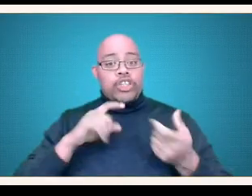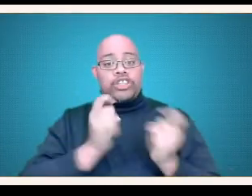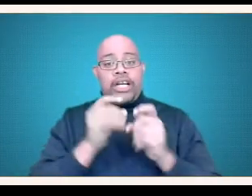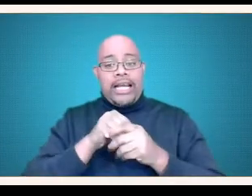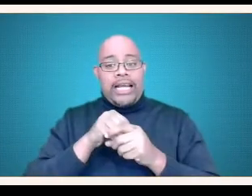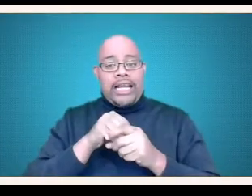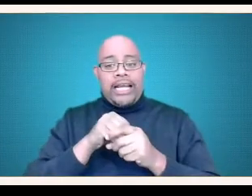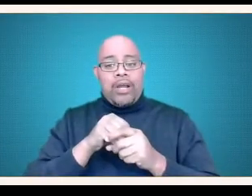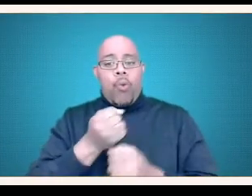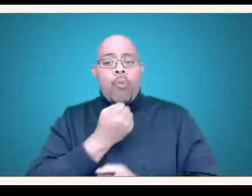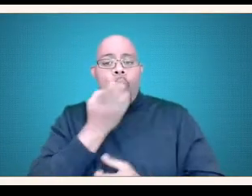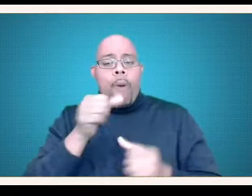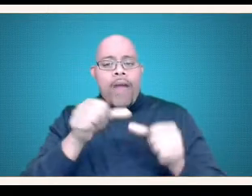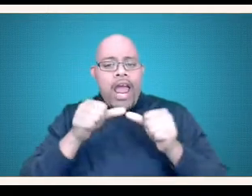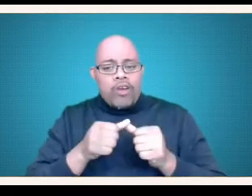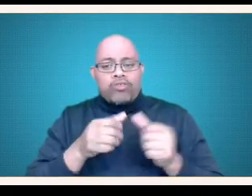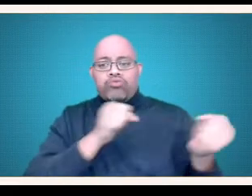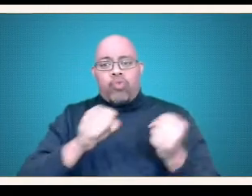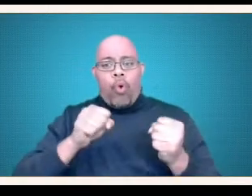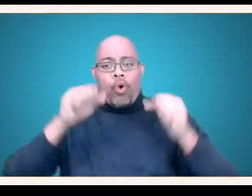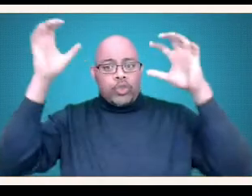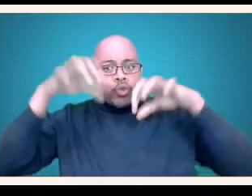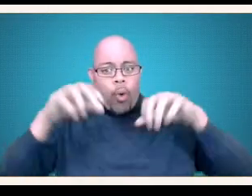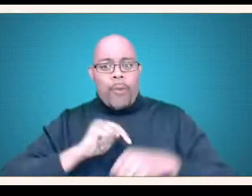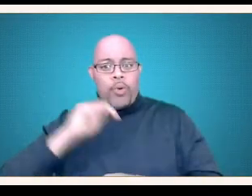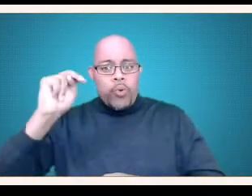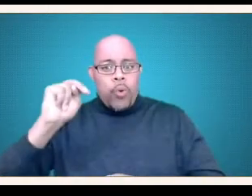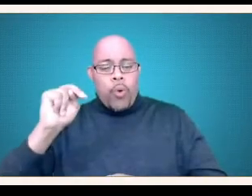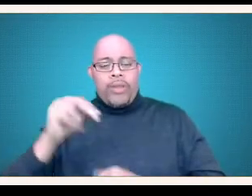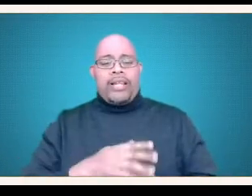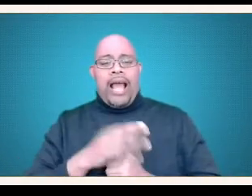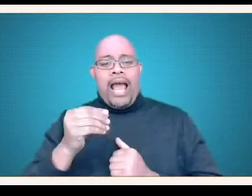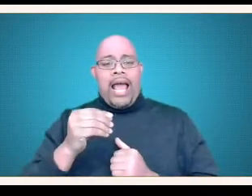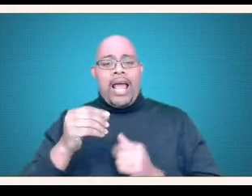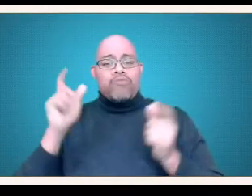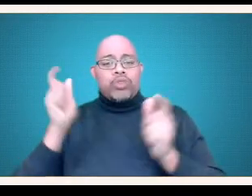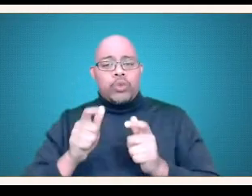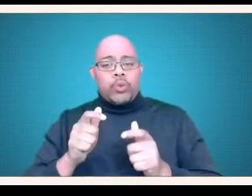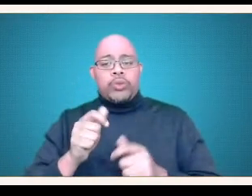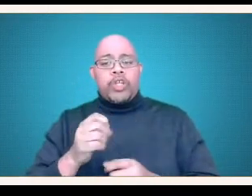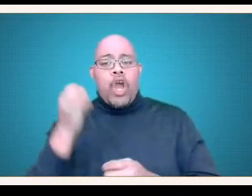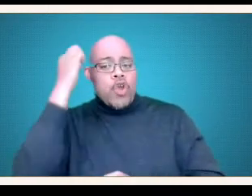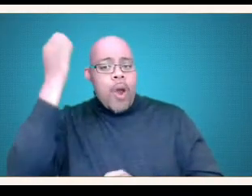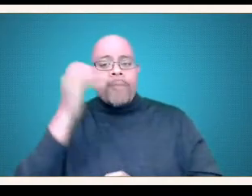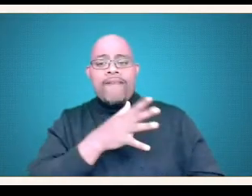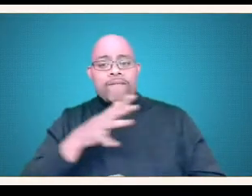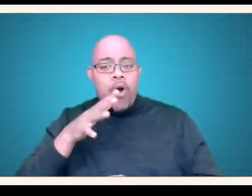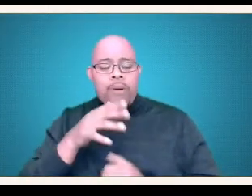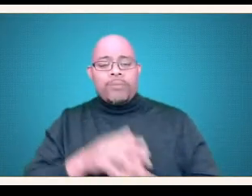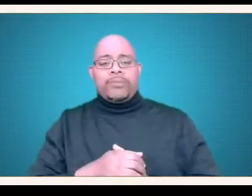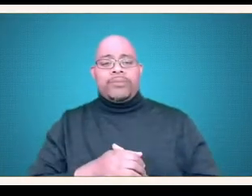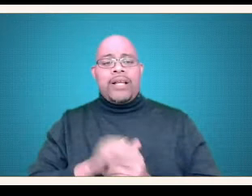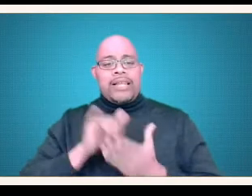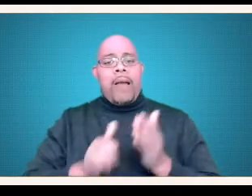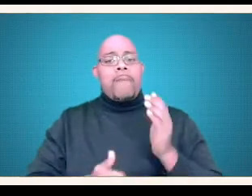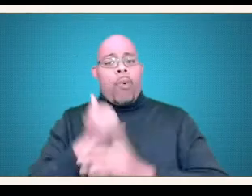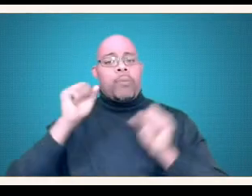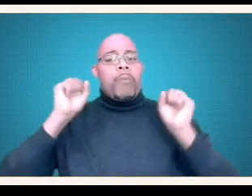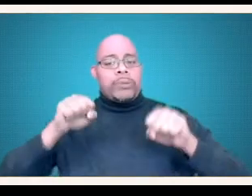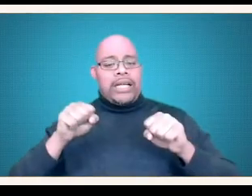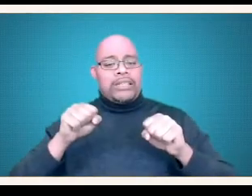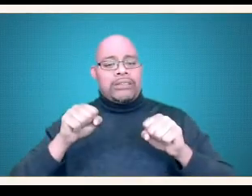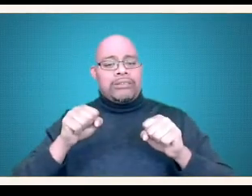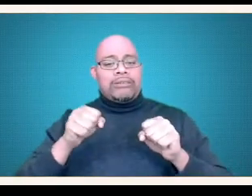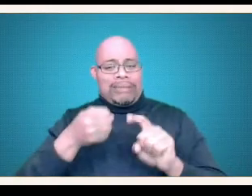biggest concerns are changes in tropical patterns, stronger storms in the North Atlantic, and reduced European crop productivity are amongst some